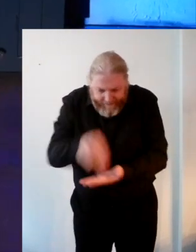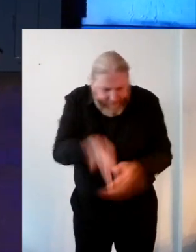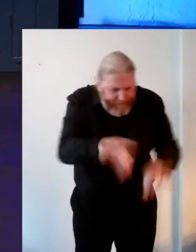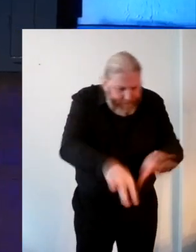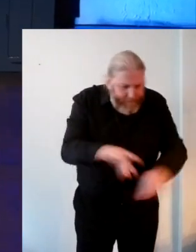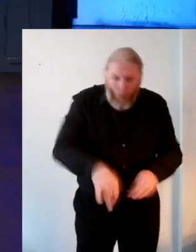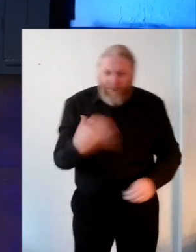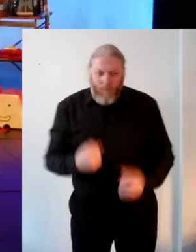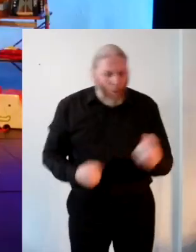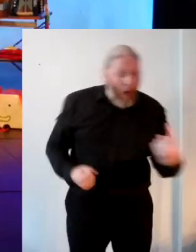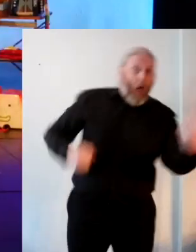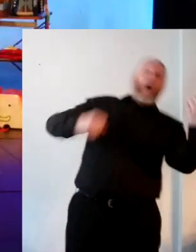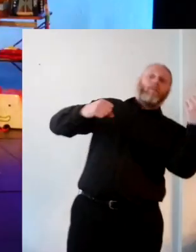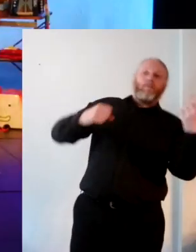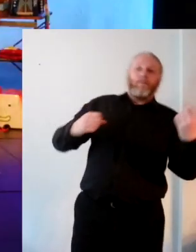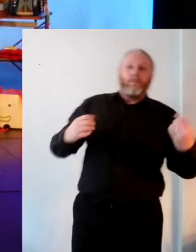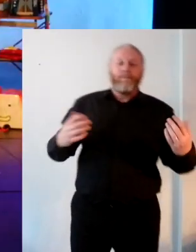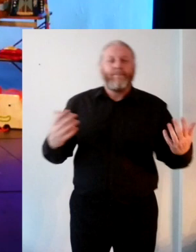This one there.